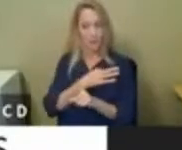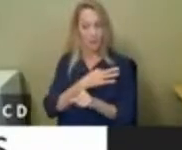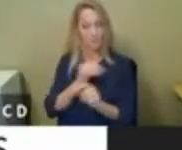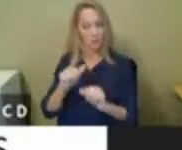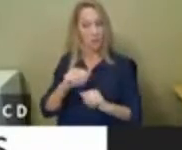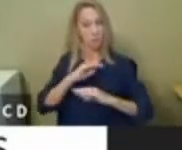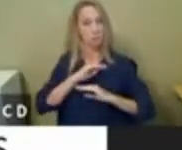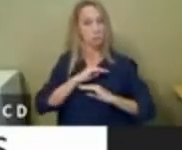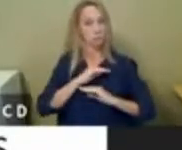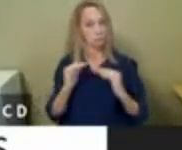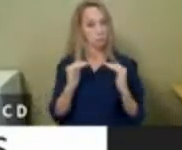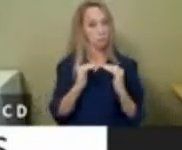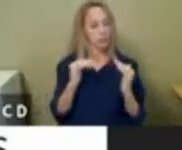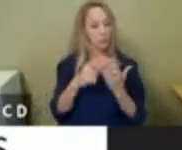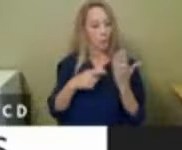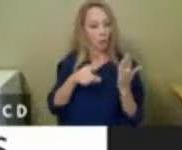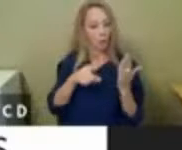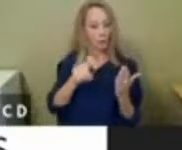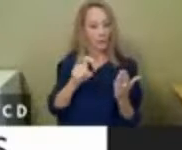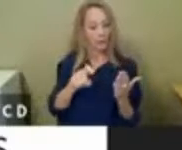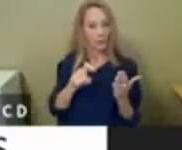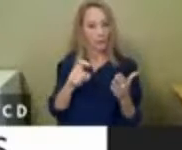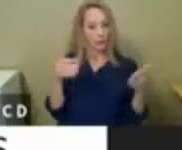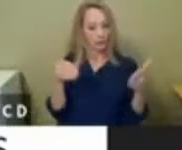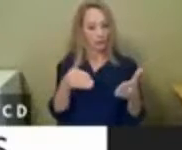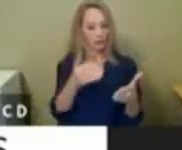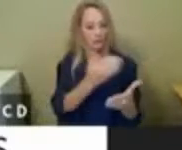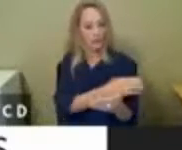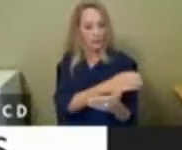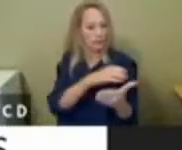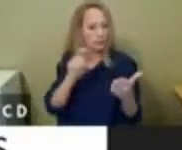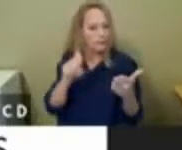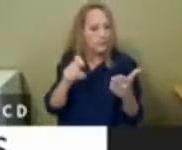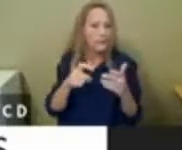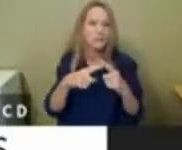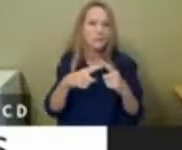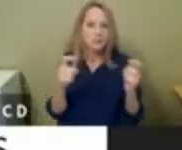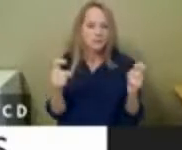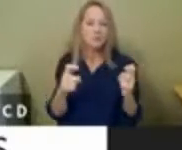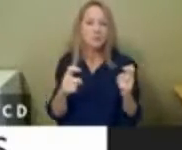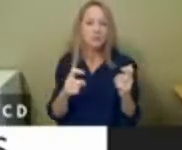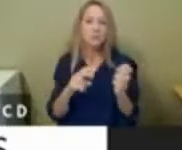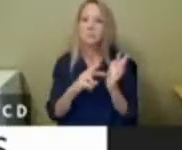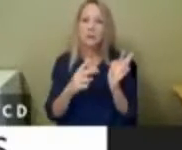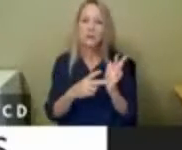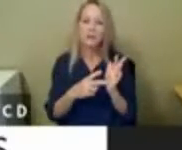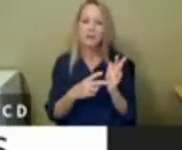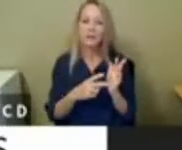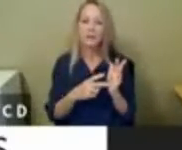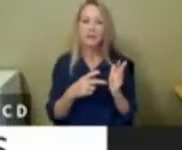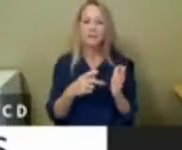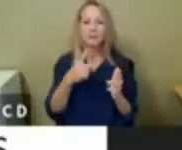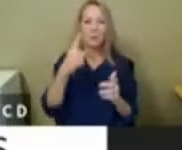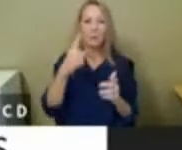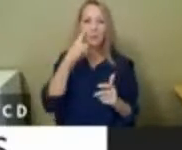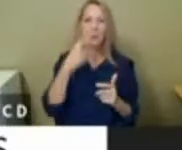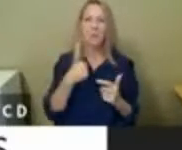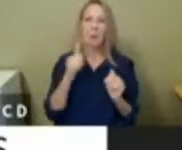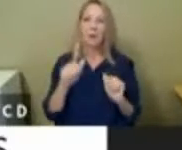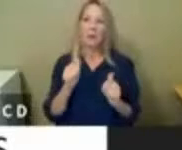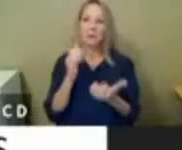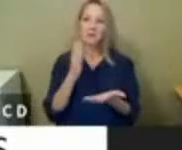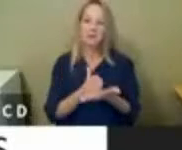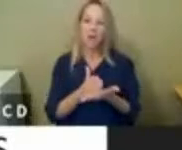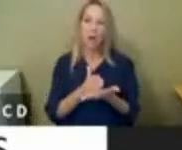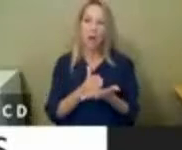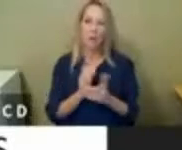you need to apply it. And so I don't want everybody to have the impression of, oh, we can just stop doing a bunch of things and gain a lot of staff. You got